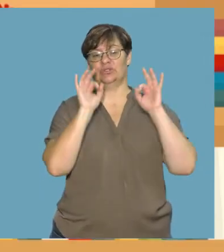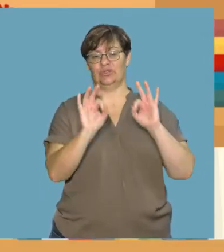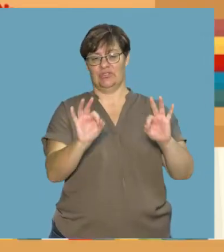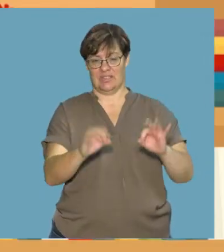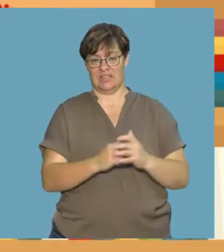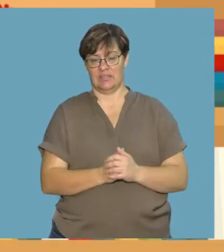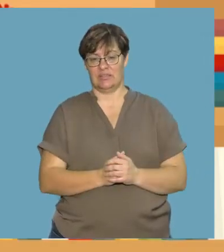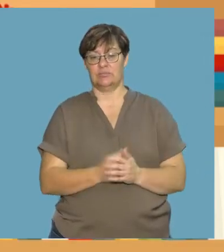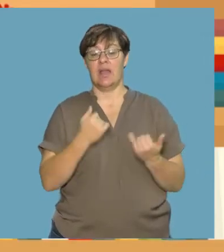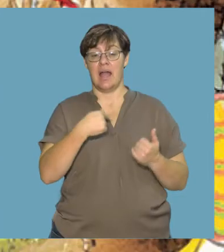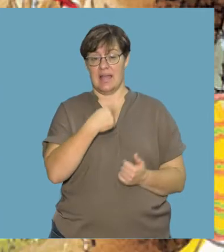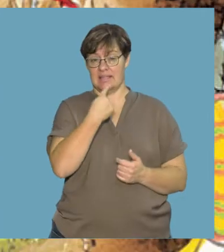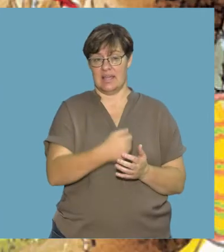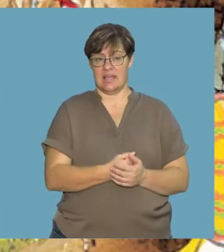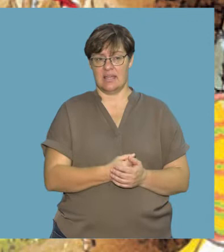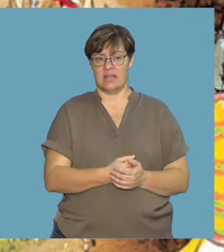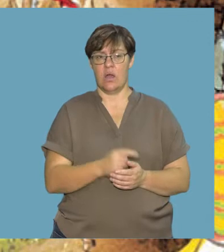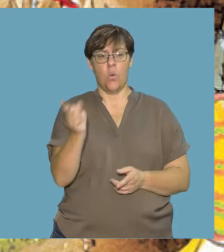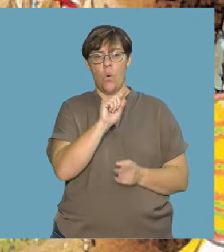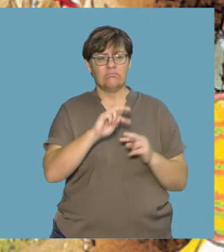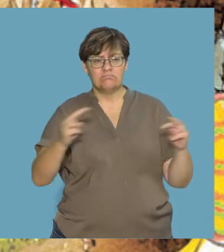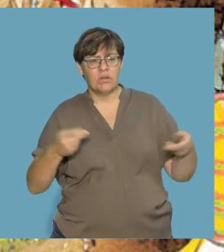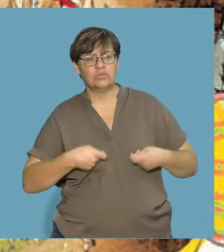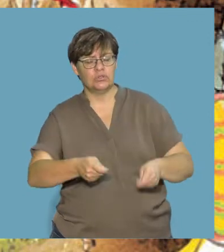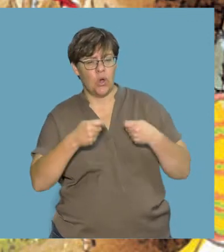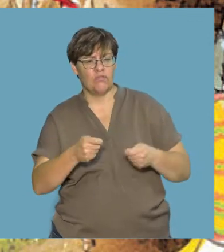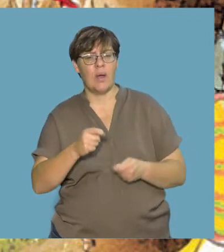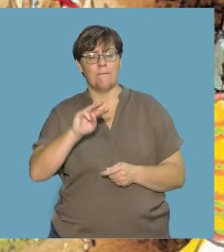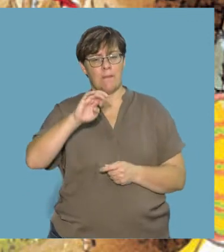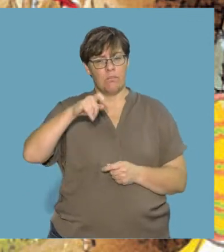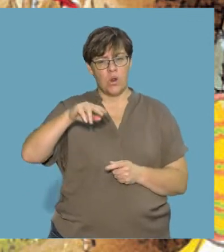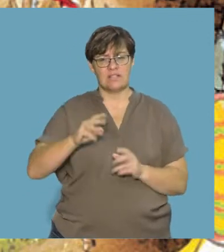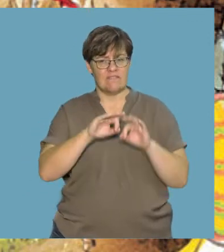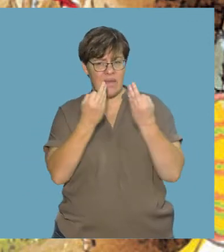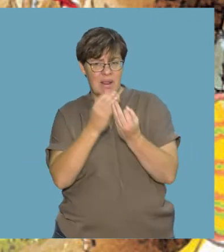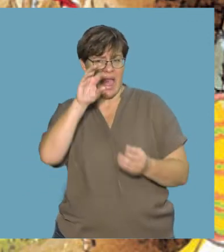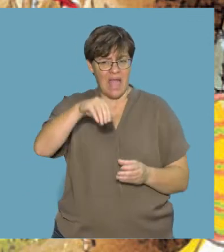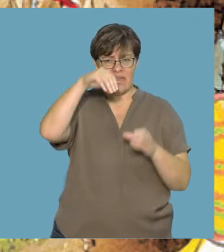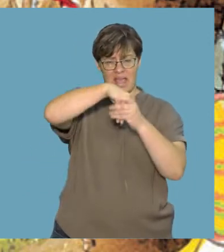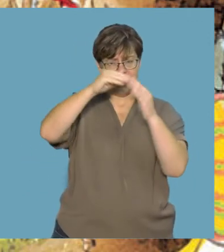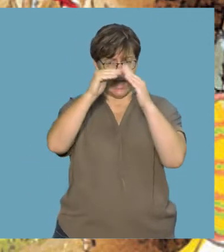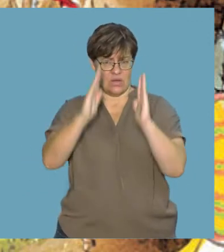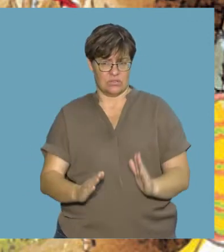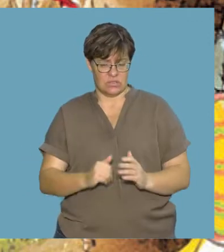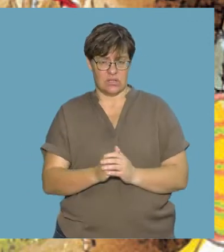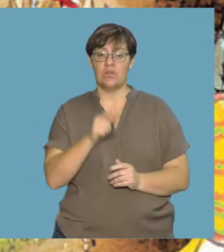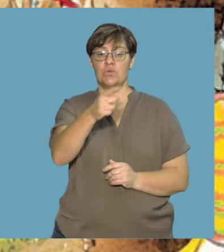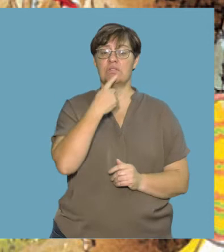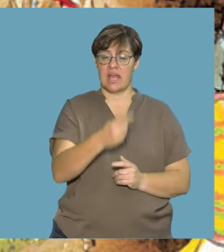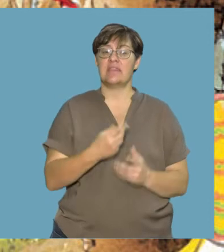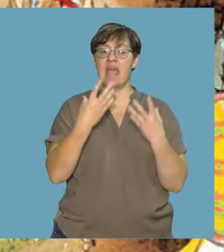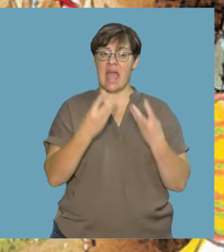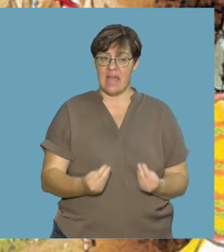terrific. I say, what kind of stove did Mapula's family have in their house? You say, they